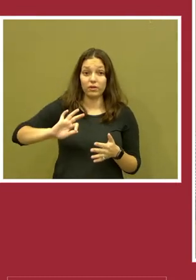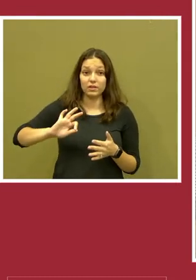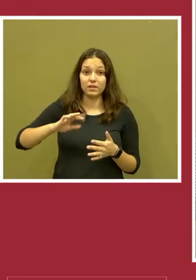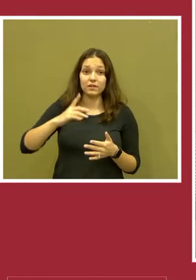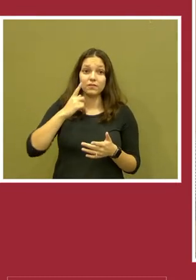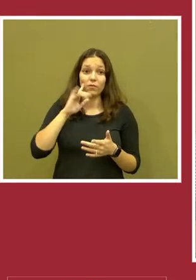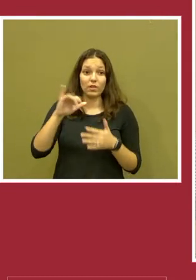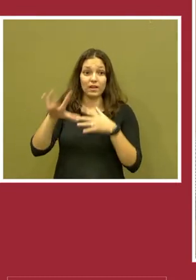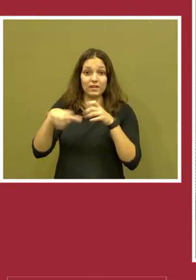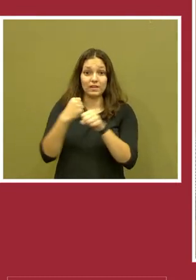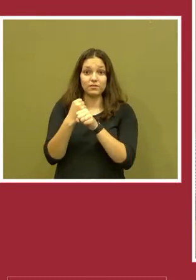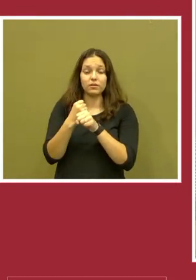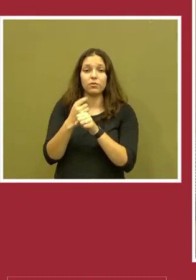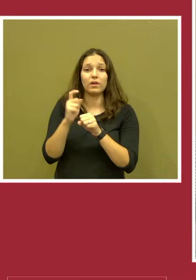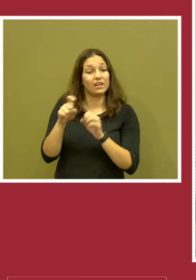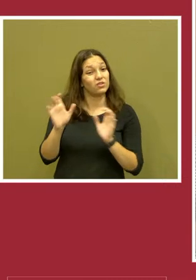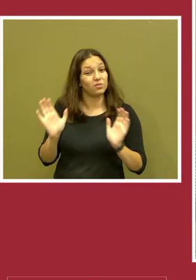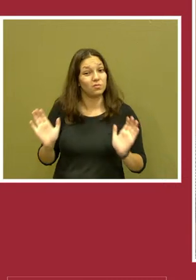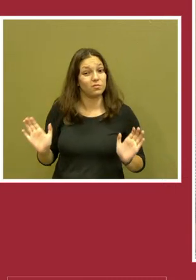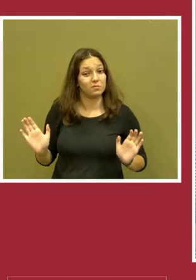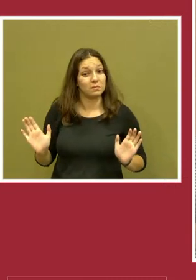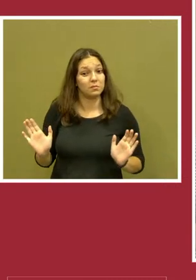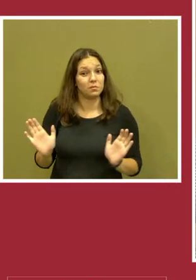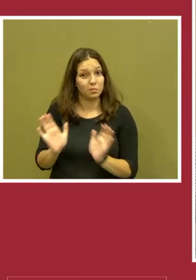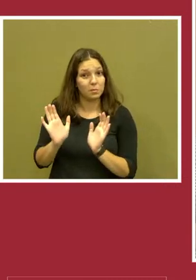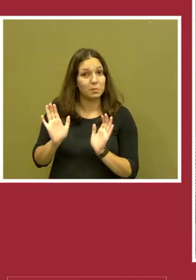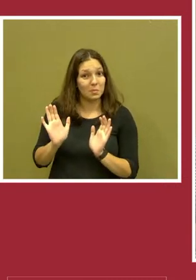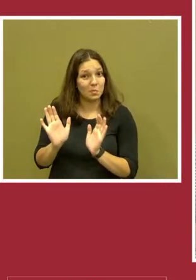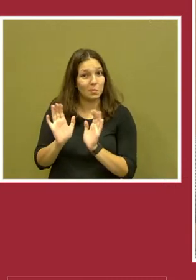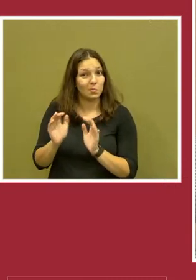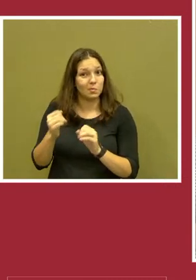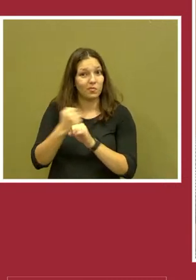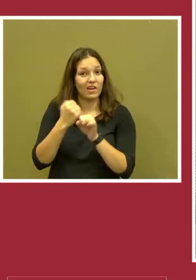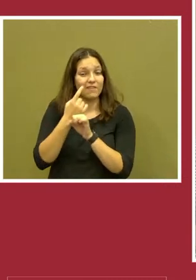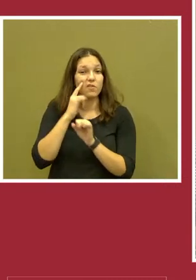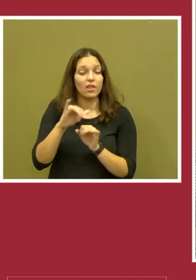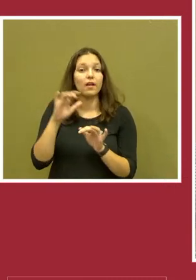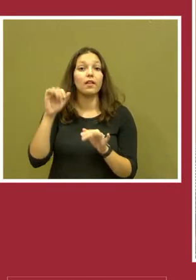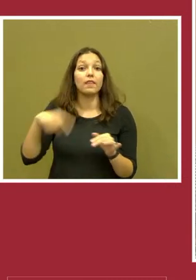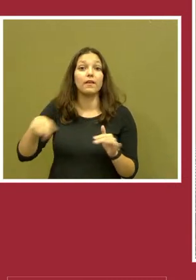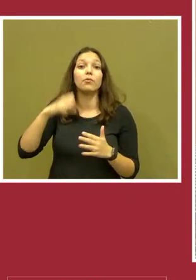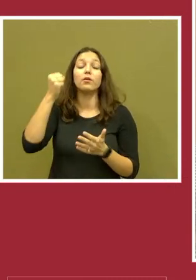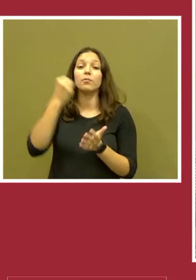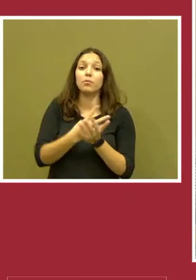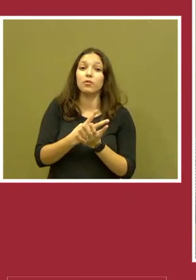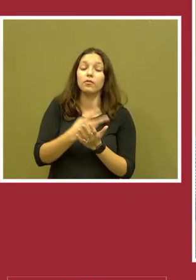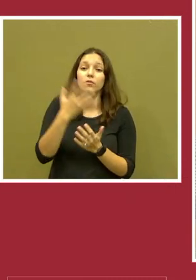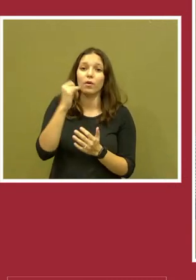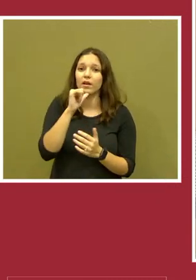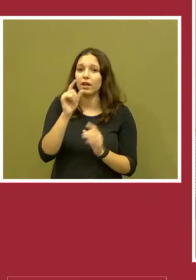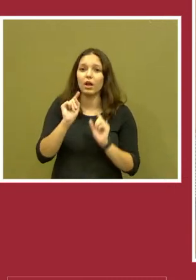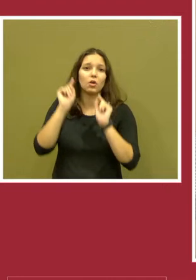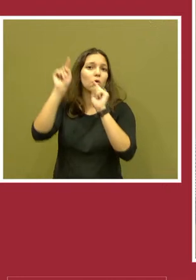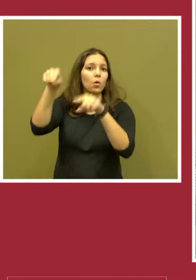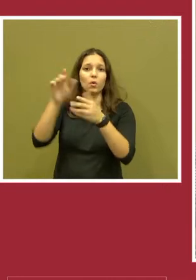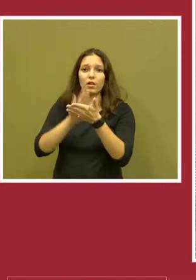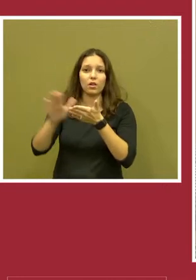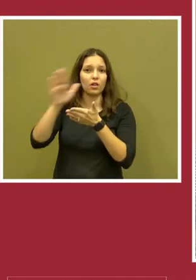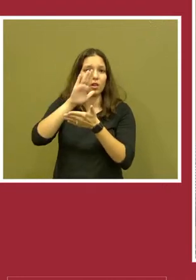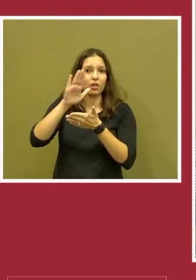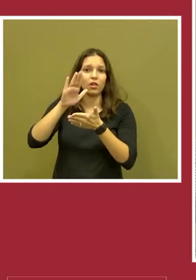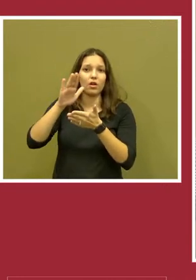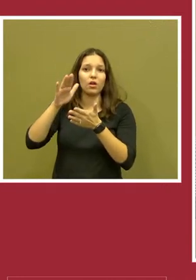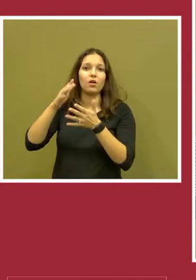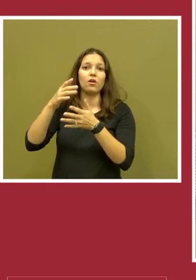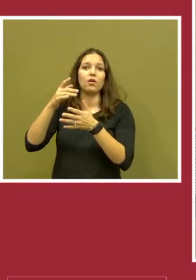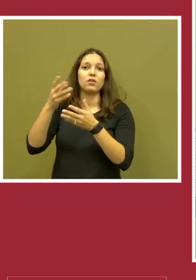those students, we had to push on that one, honestly. But they were approved because they are not going to the college campus. They are actually